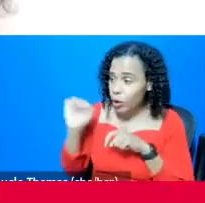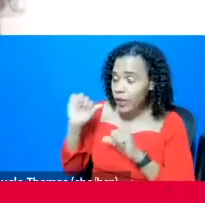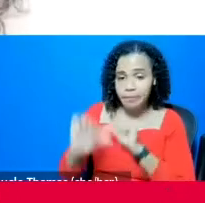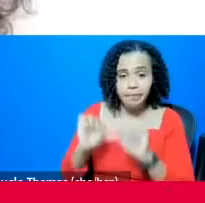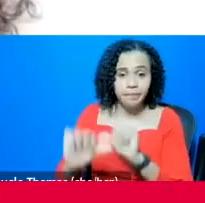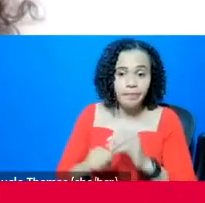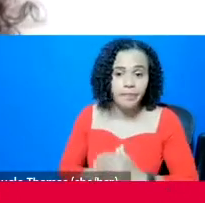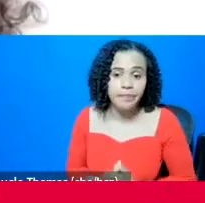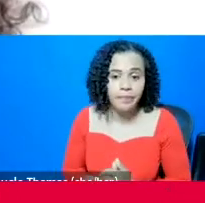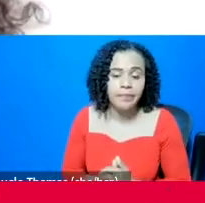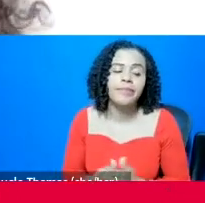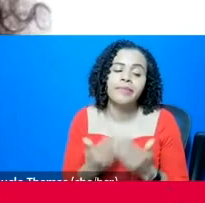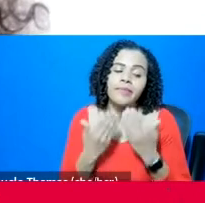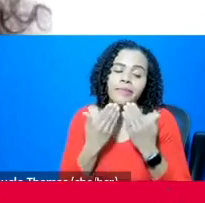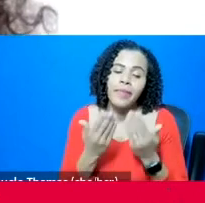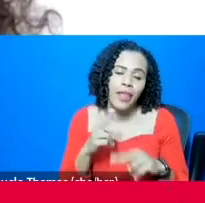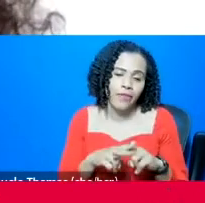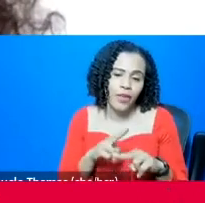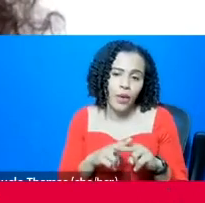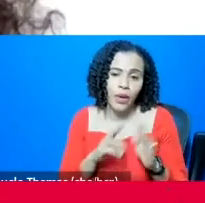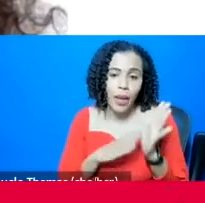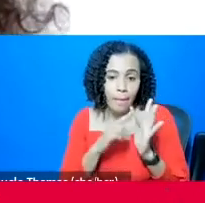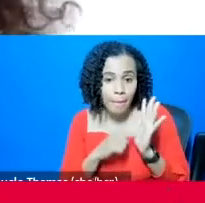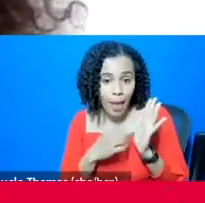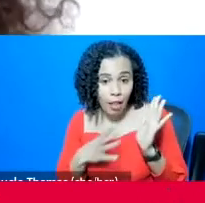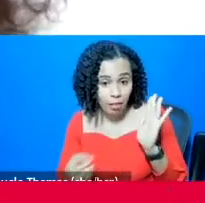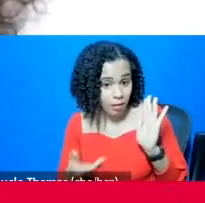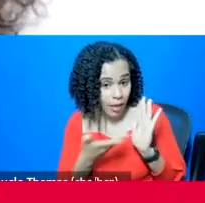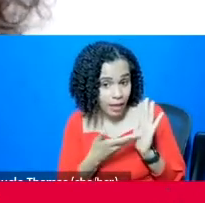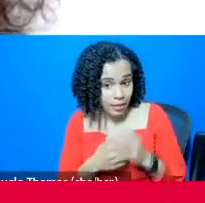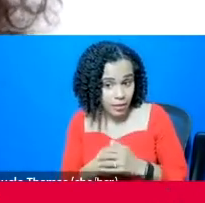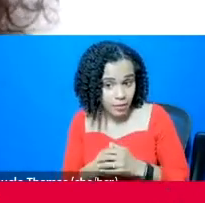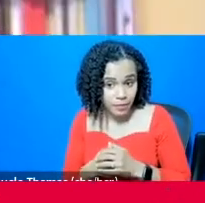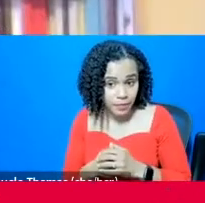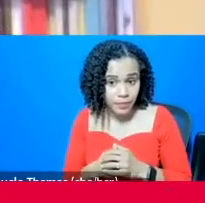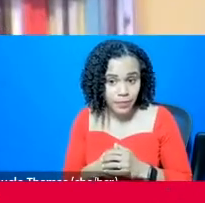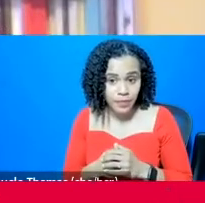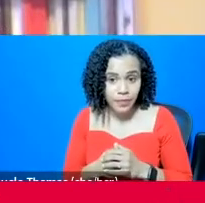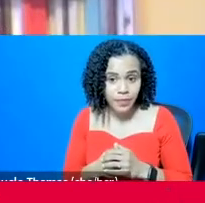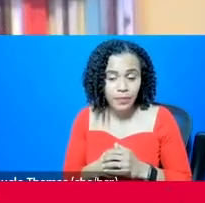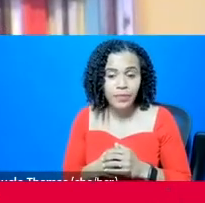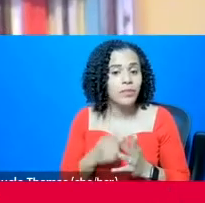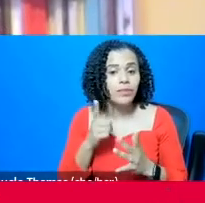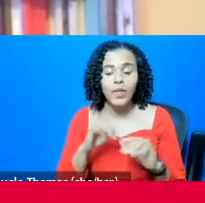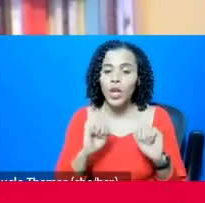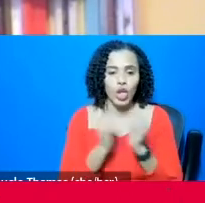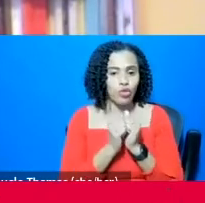Thanks you so much for that, Fiona. Mel, is there anything that you'd like to add? Just that I agree with my